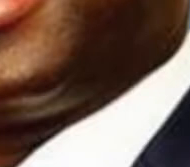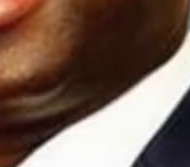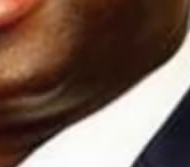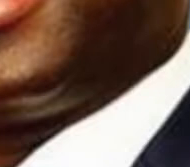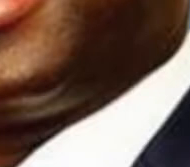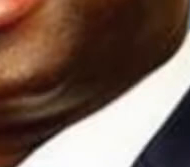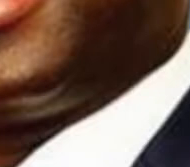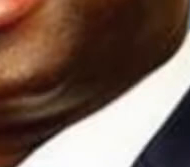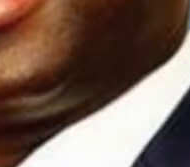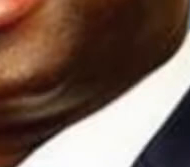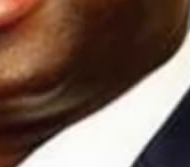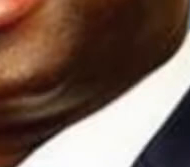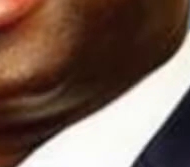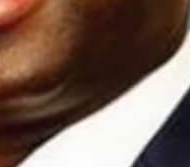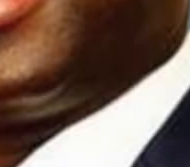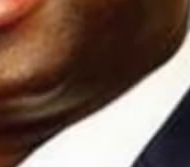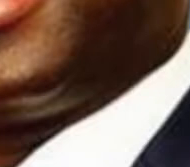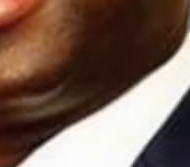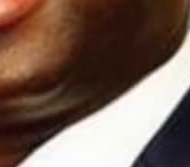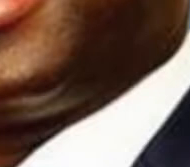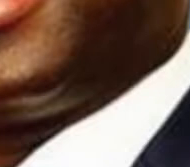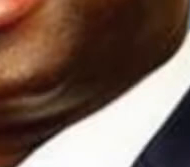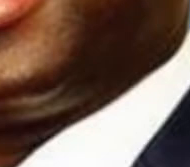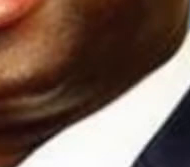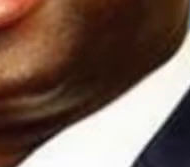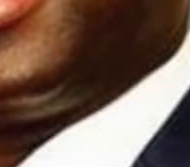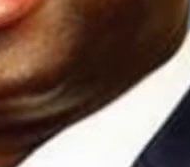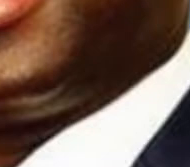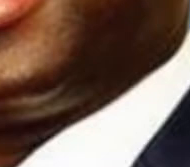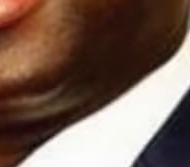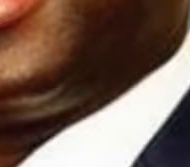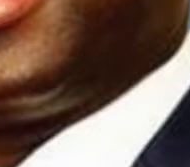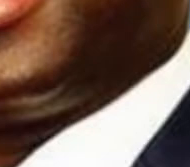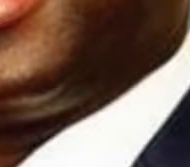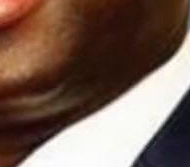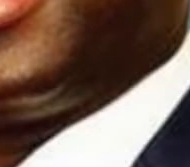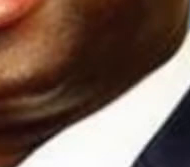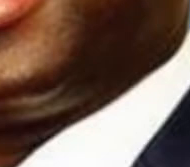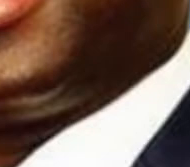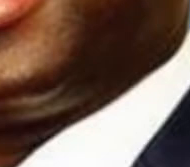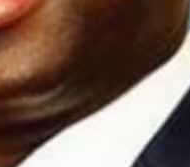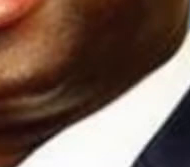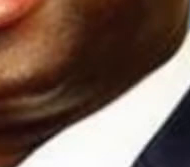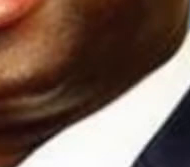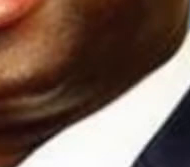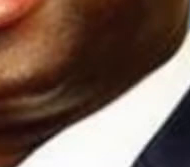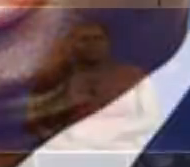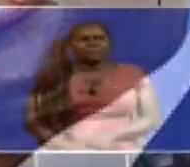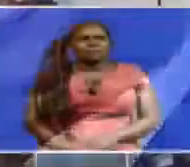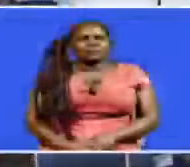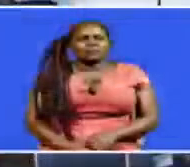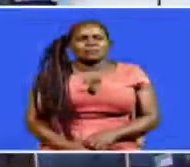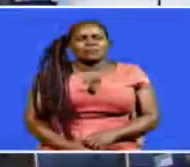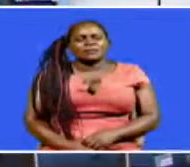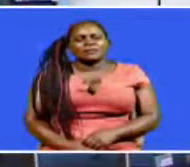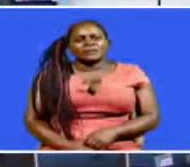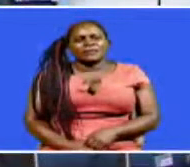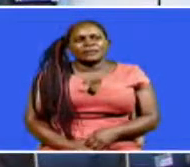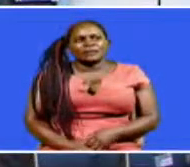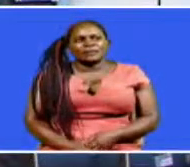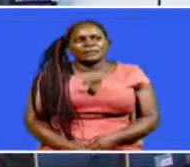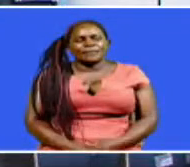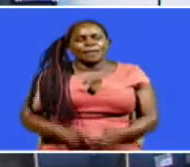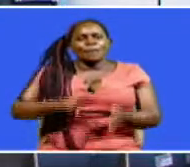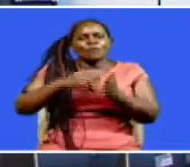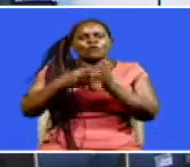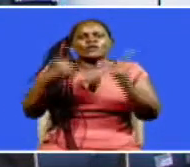identity card and, of course, the proposed registration of the newborns. How different is this project from the previous